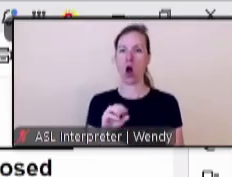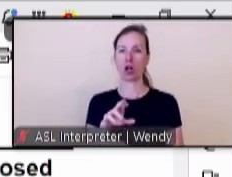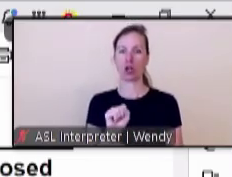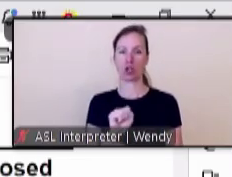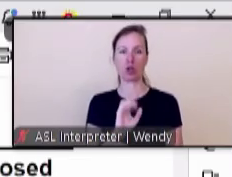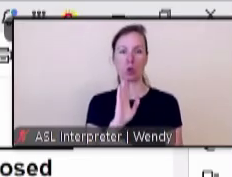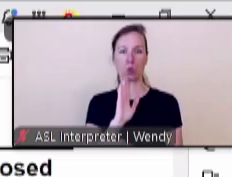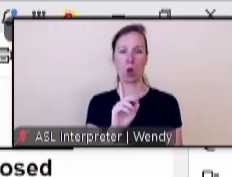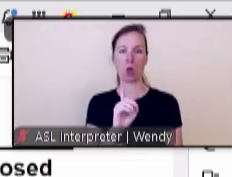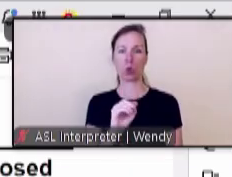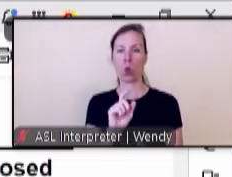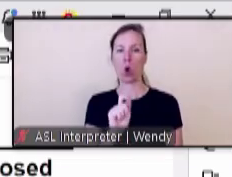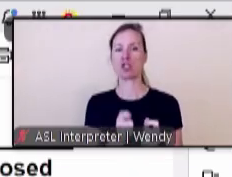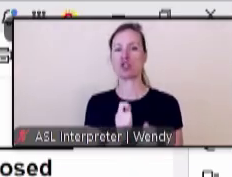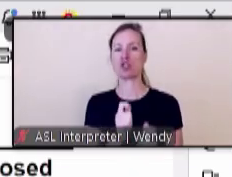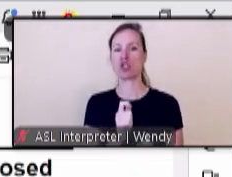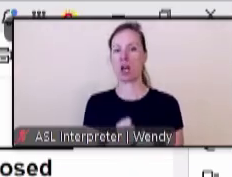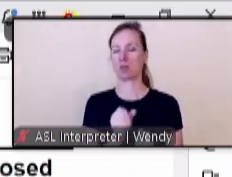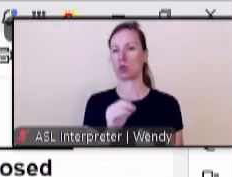Okay.